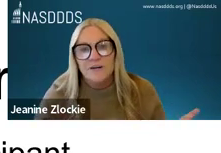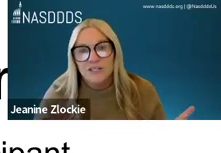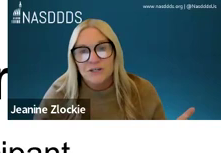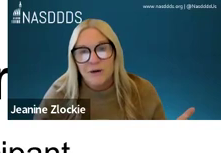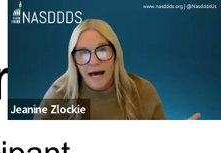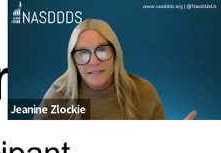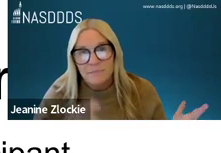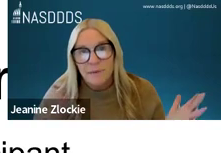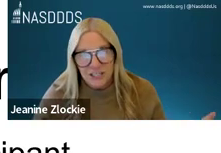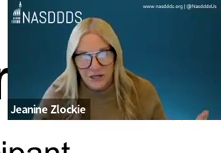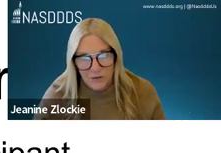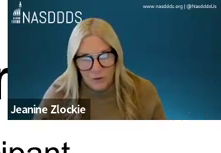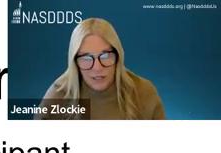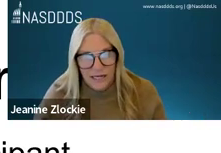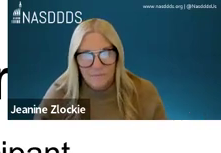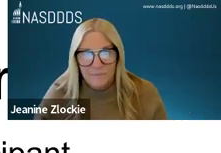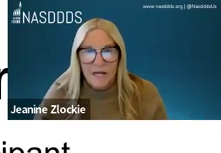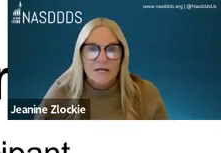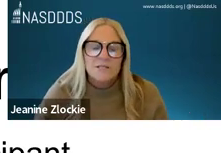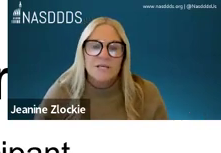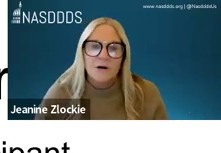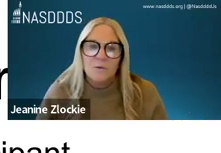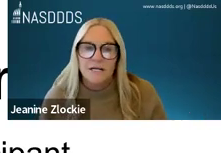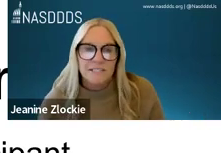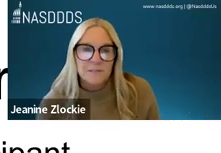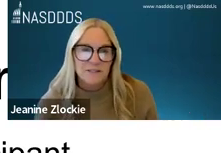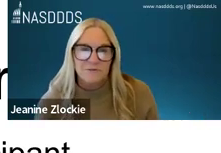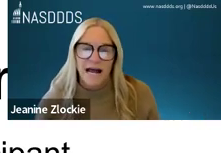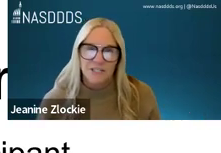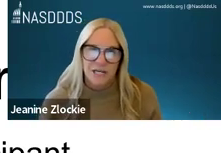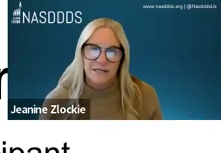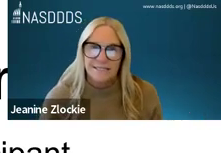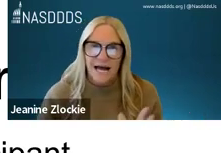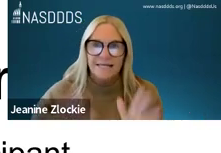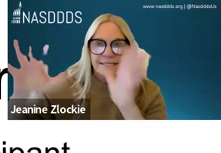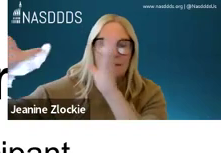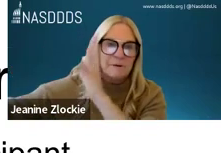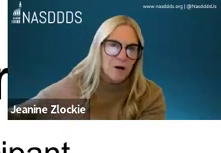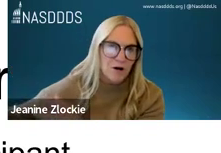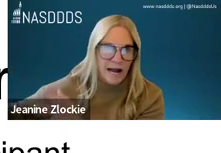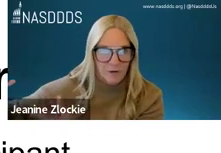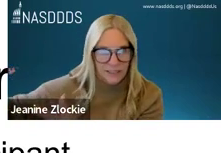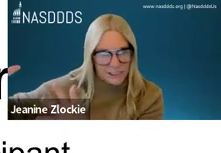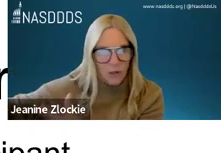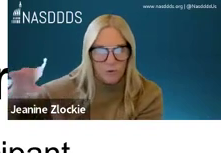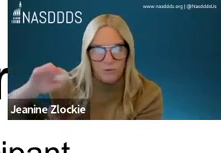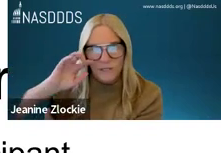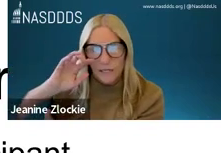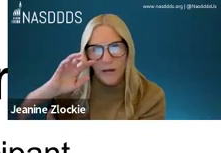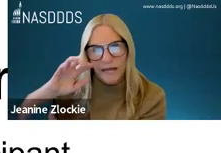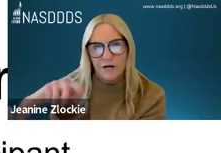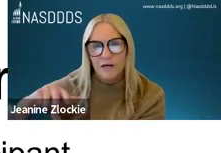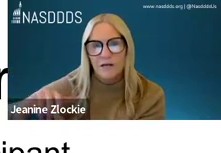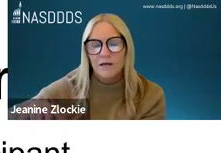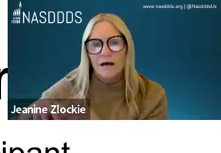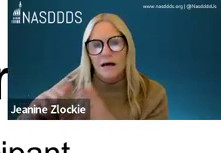is referred to as budget authority. So participant direction is not a separate program on its own within